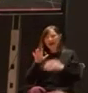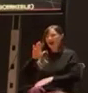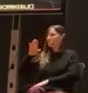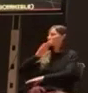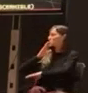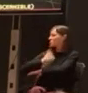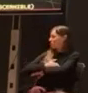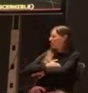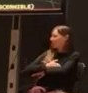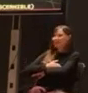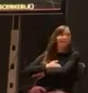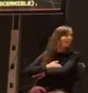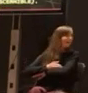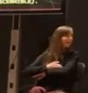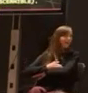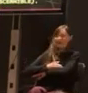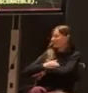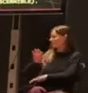daughter and...